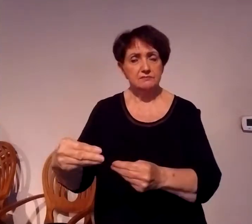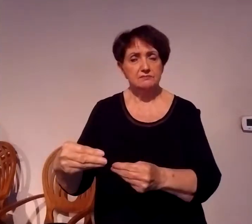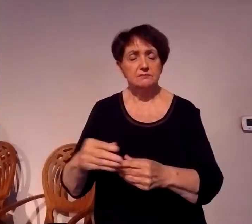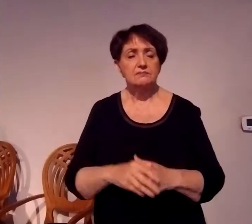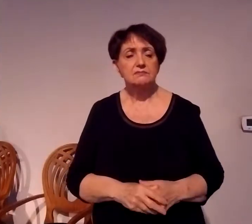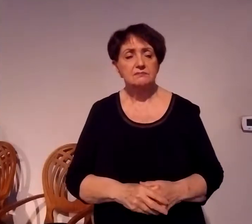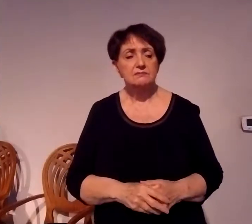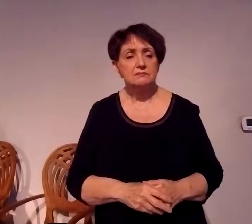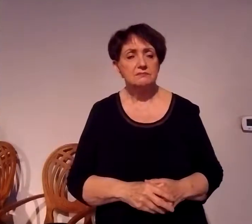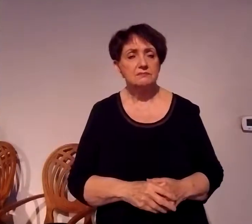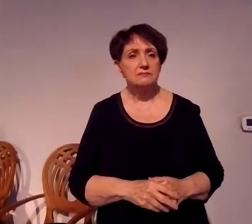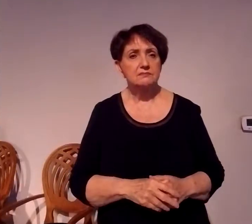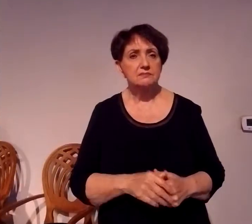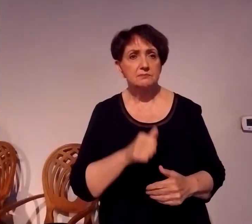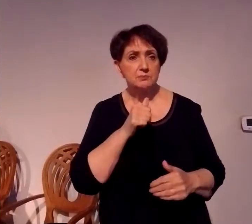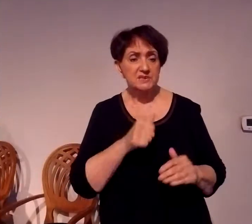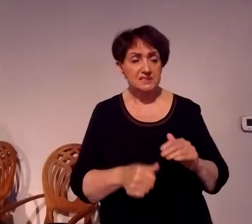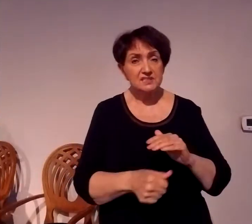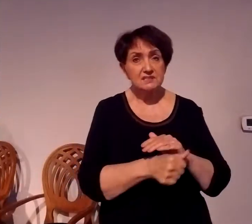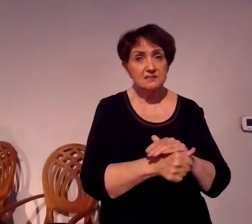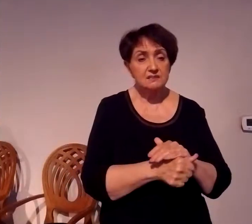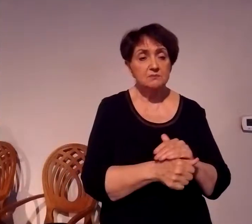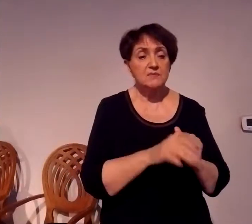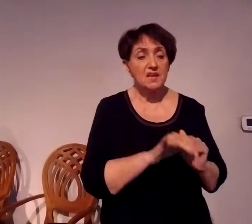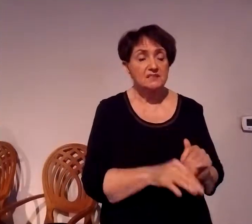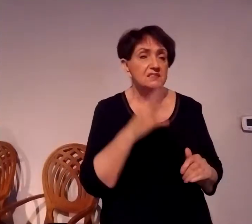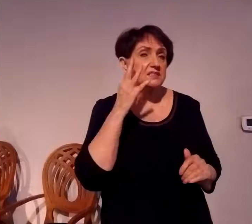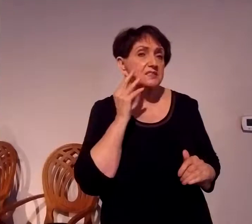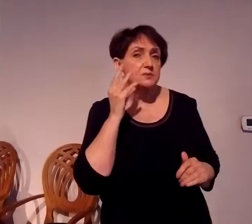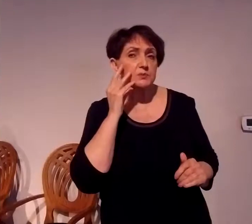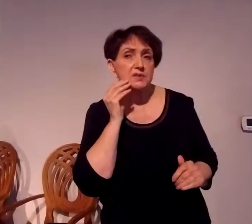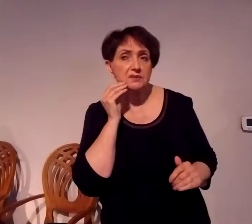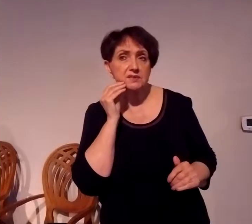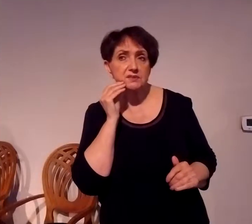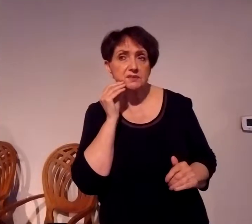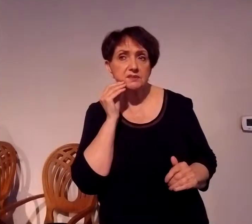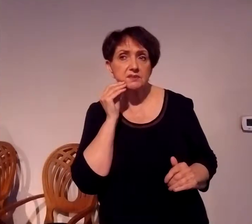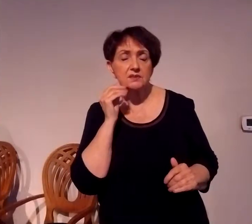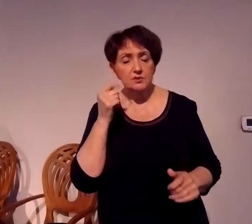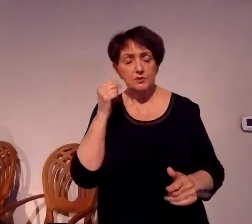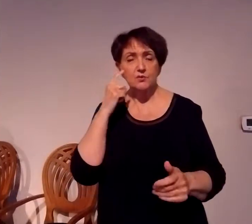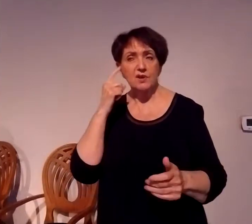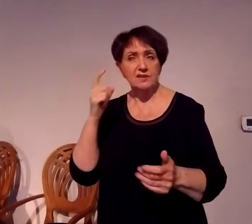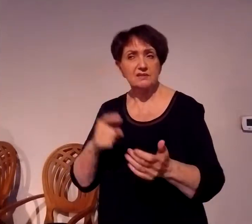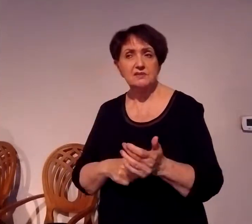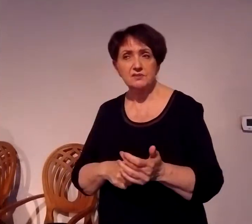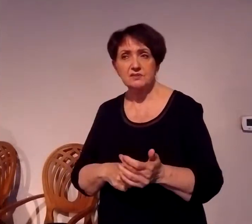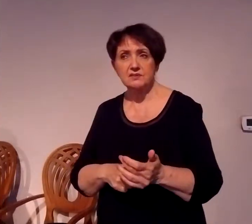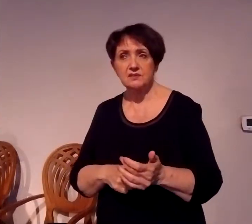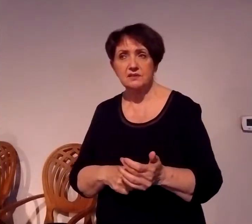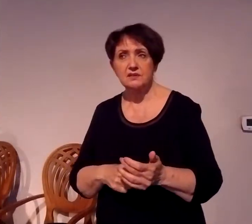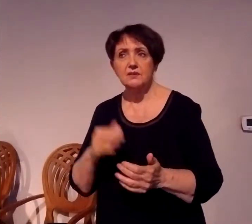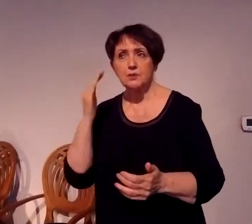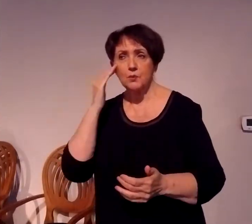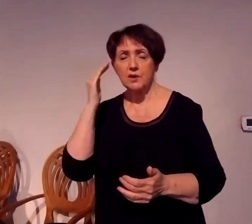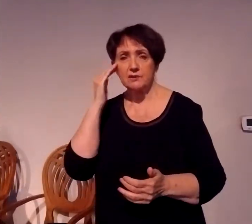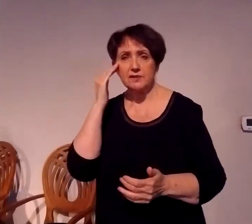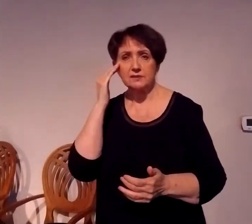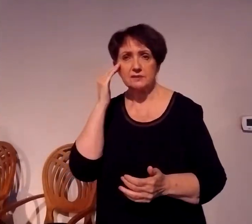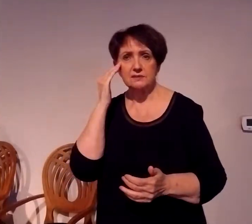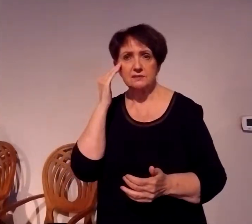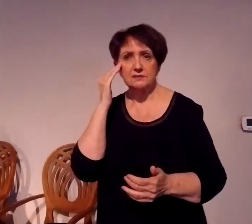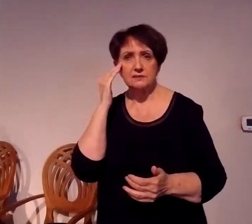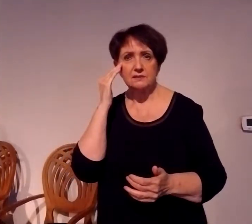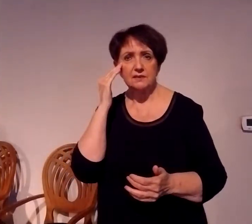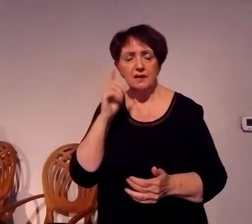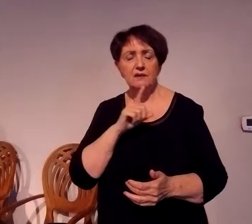Mysticism is the experience, the recognition, the awareness